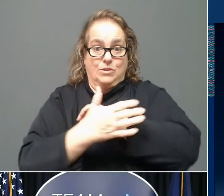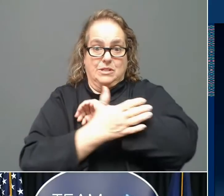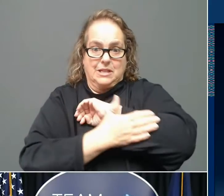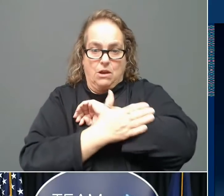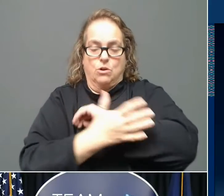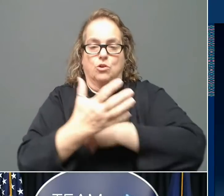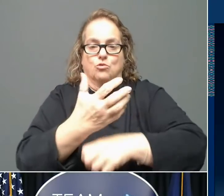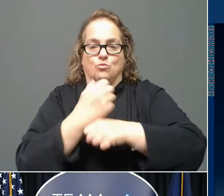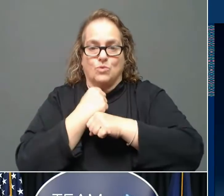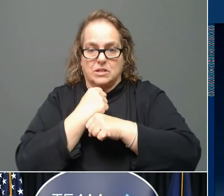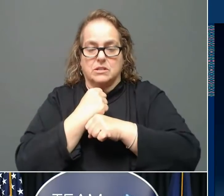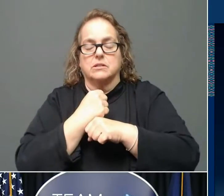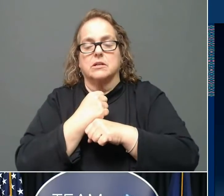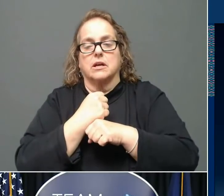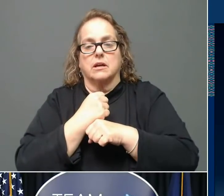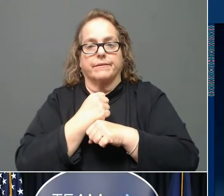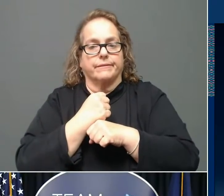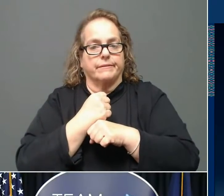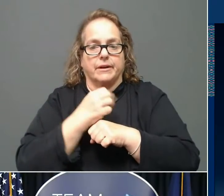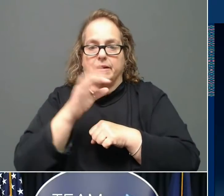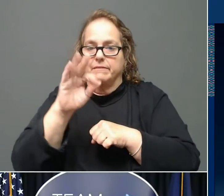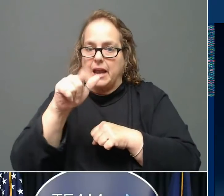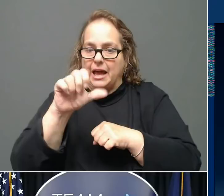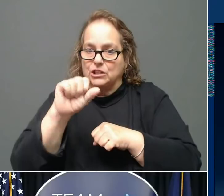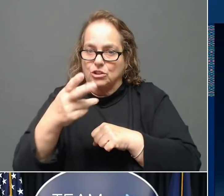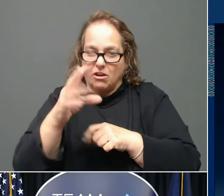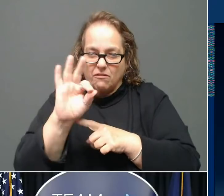excess of 6 flash flooding across all